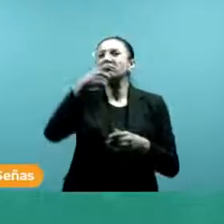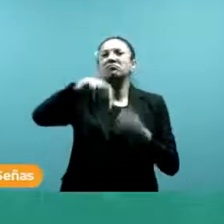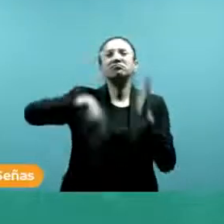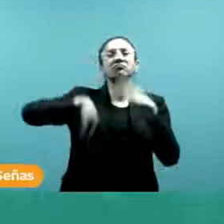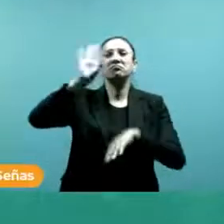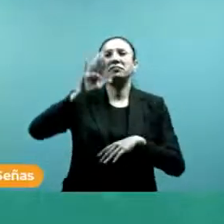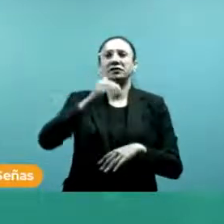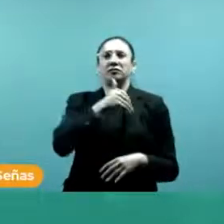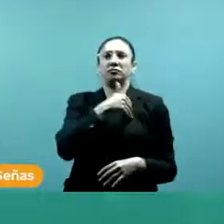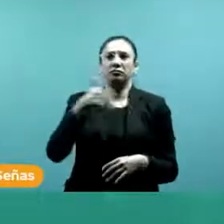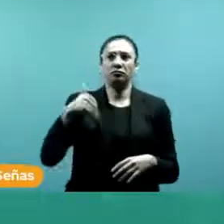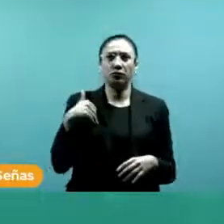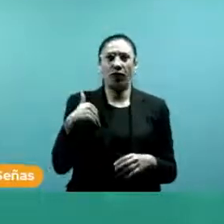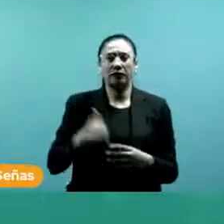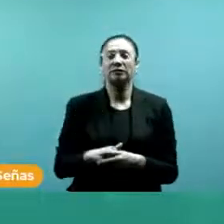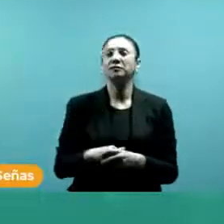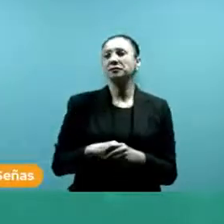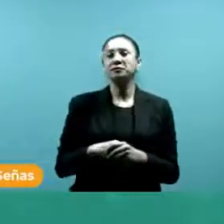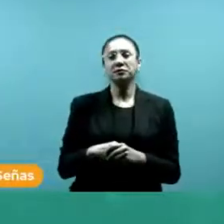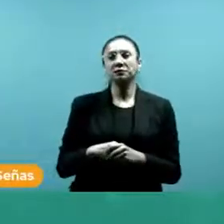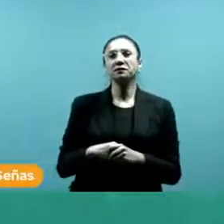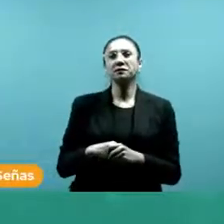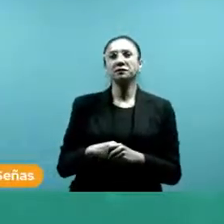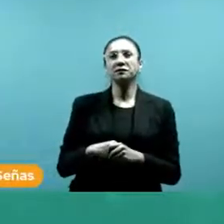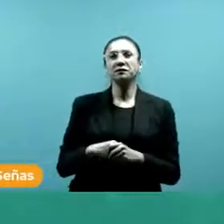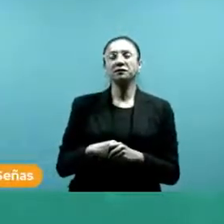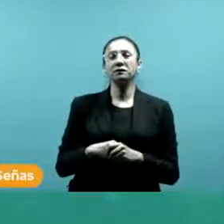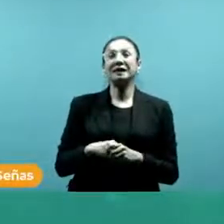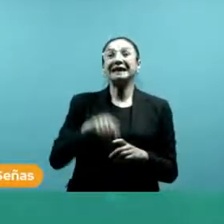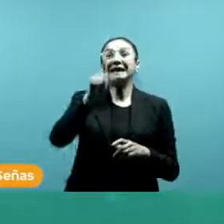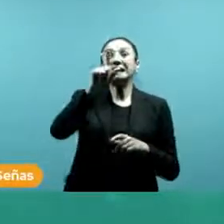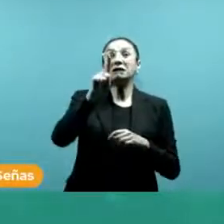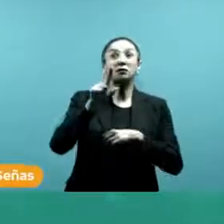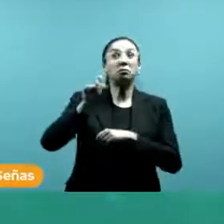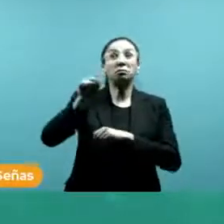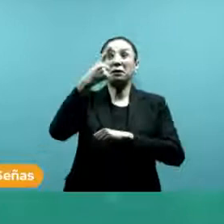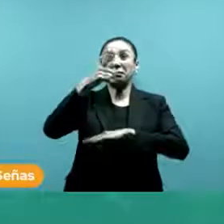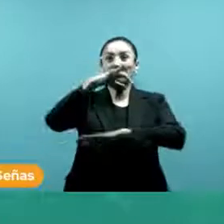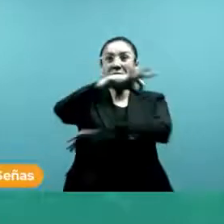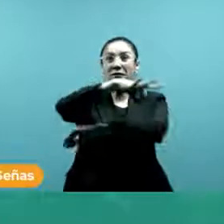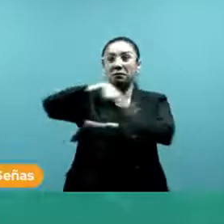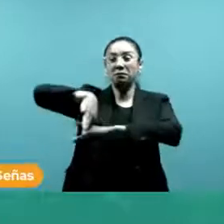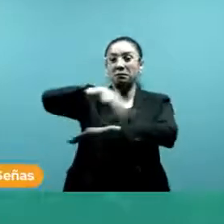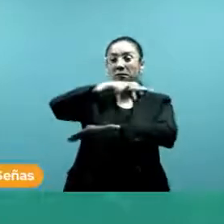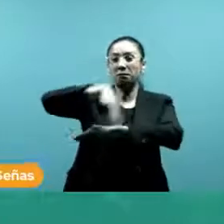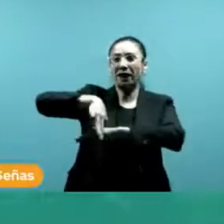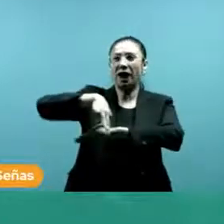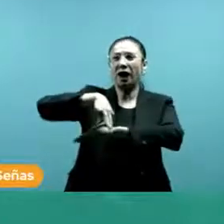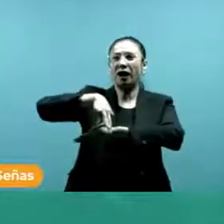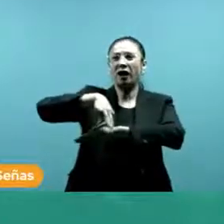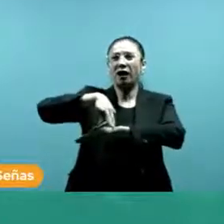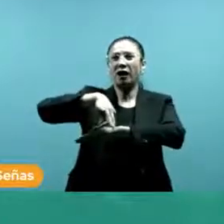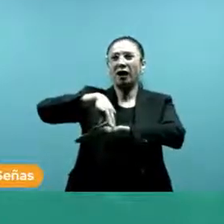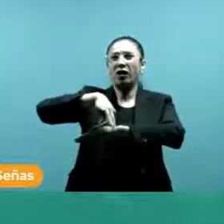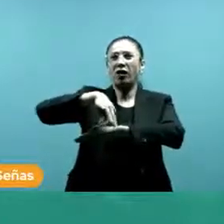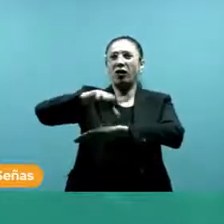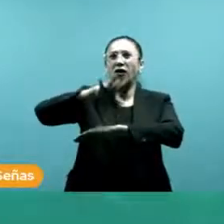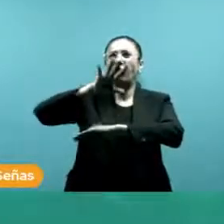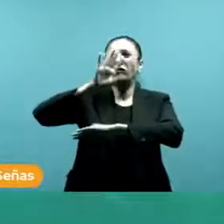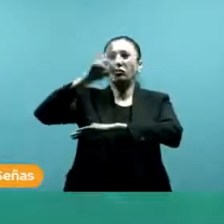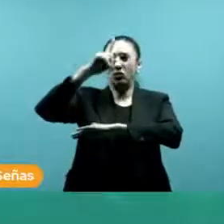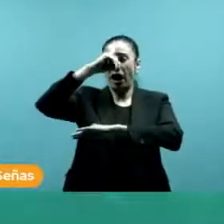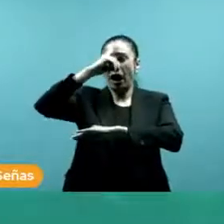The first plan of development of Auschwitz is a huge farming station. So here you can